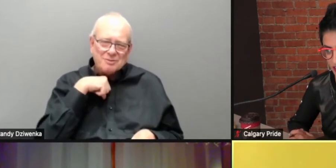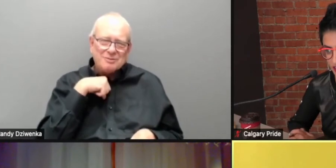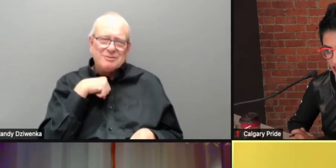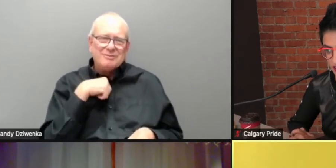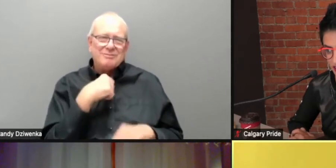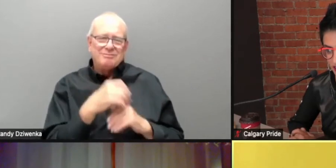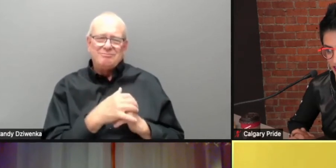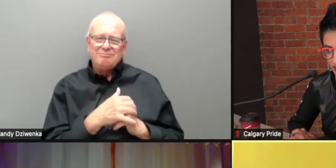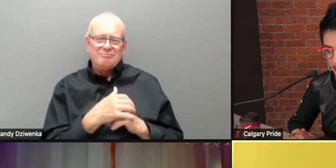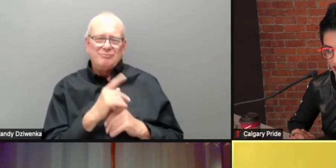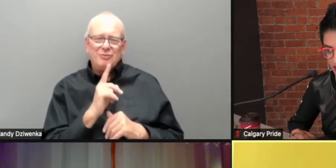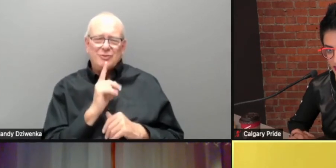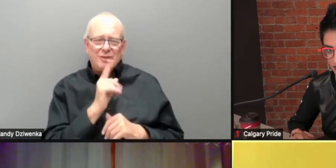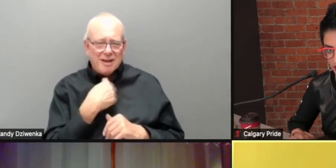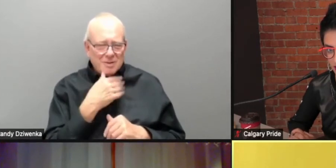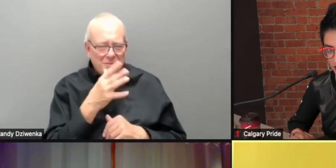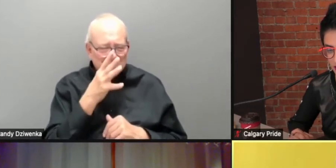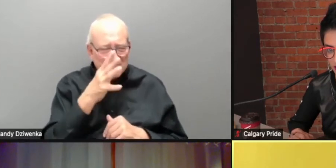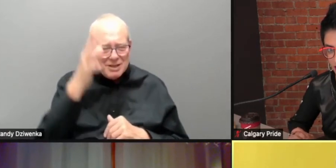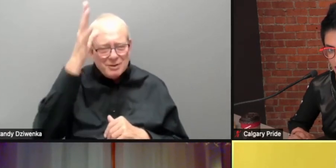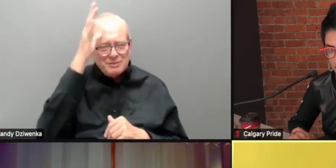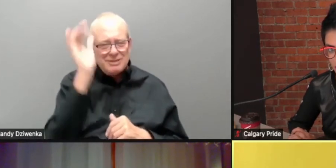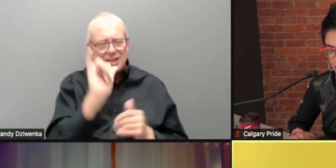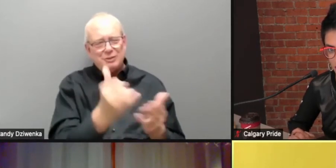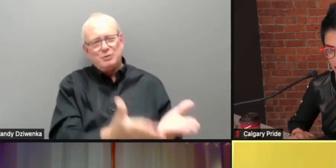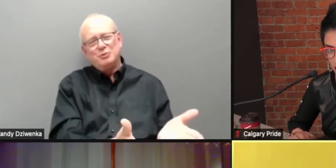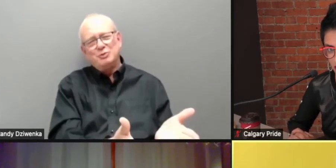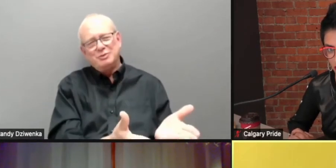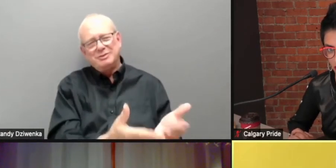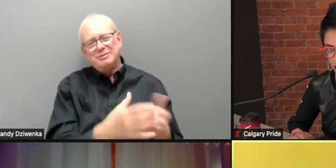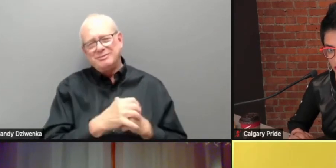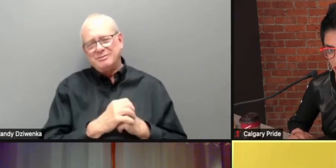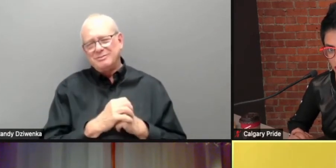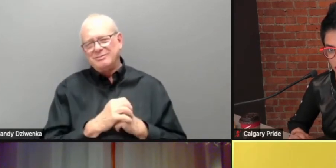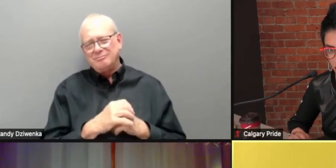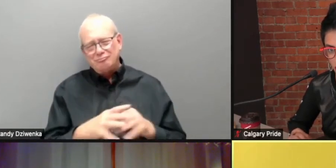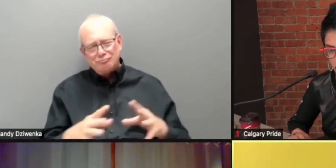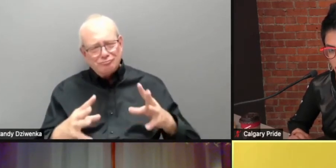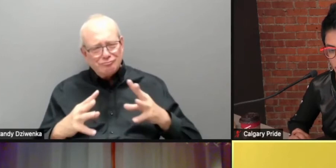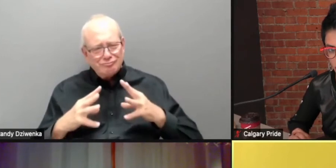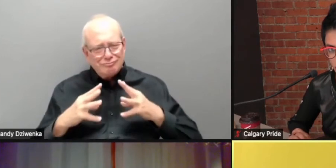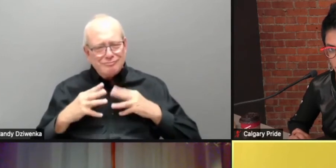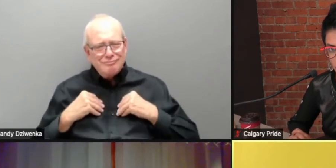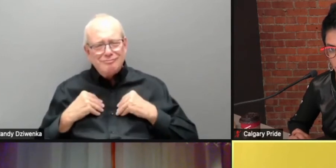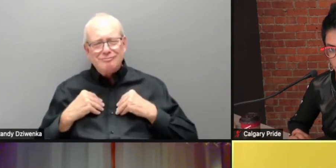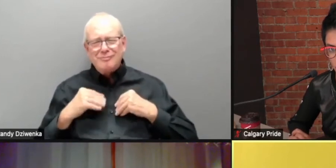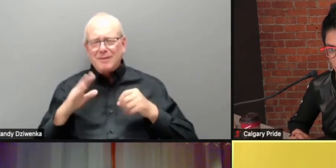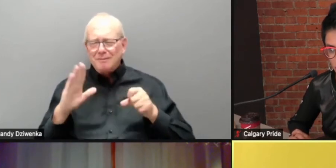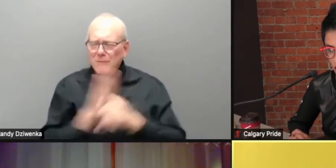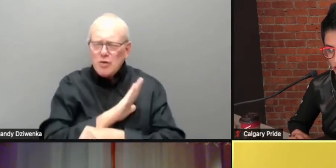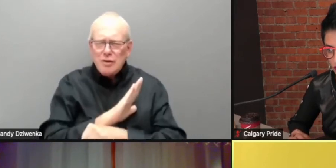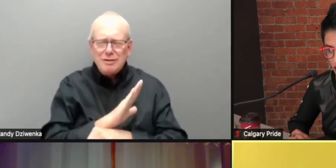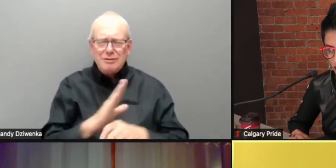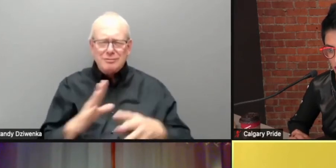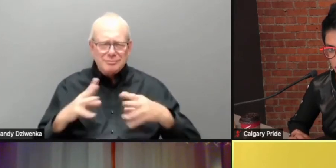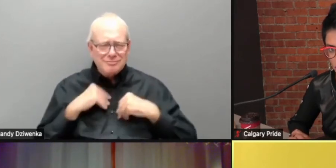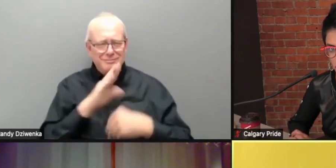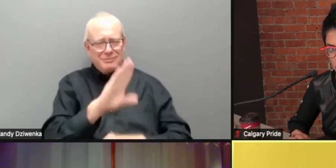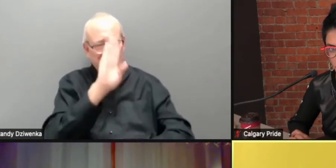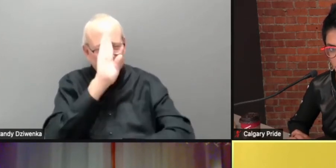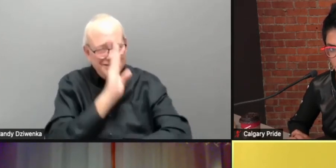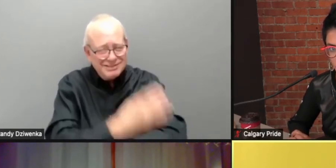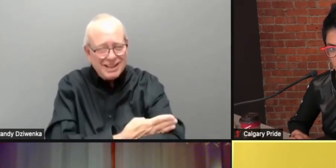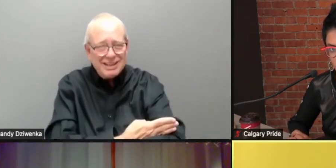you, and who have so well accepted your son, and who are also, you are doing a wonderful job of